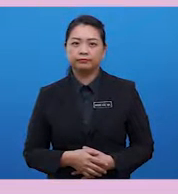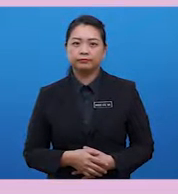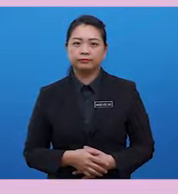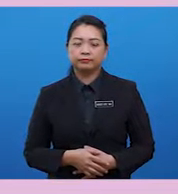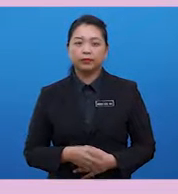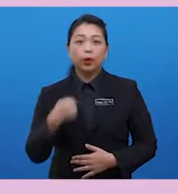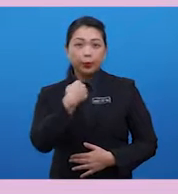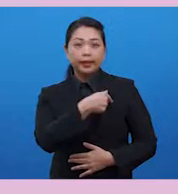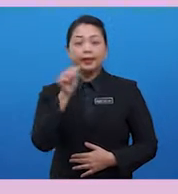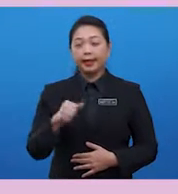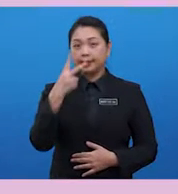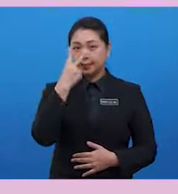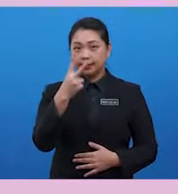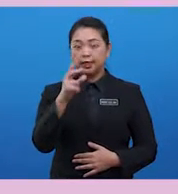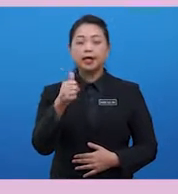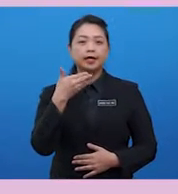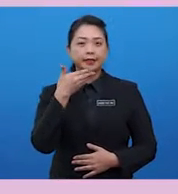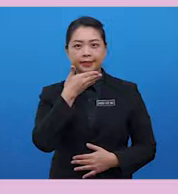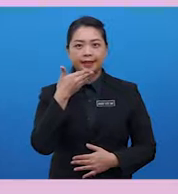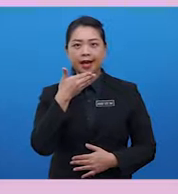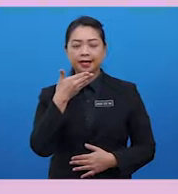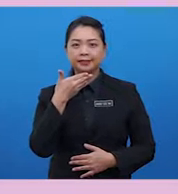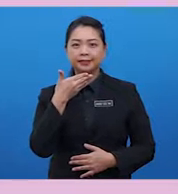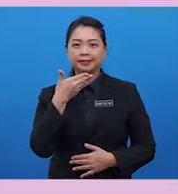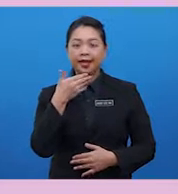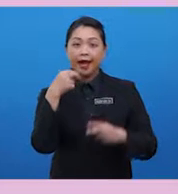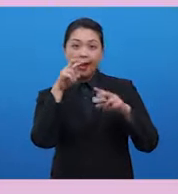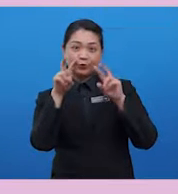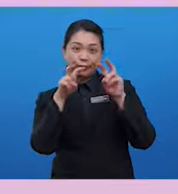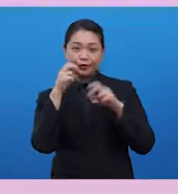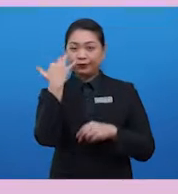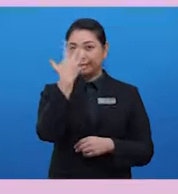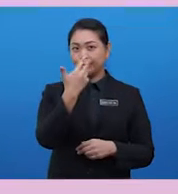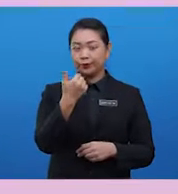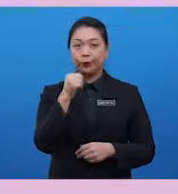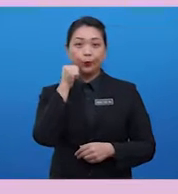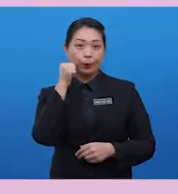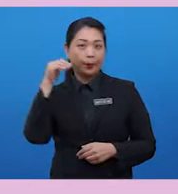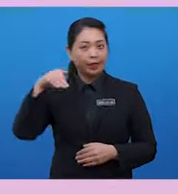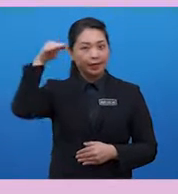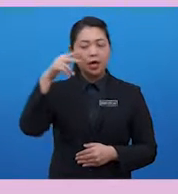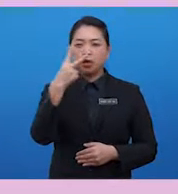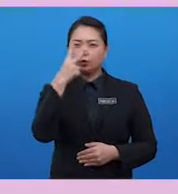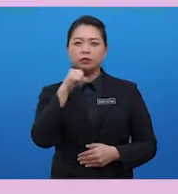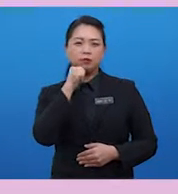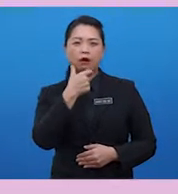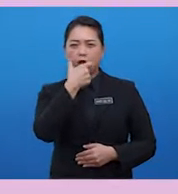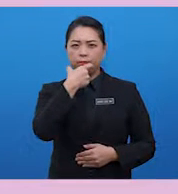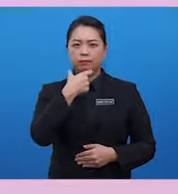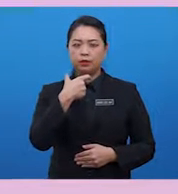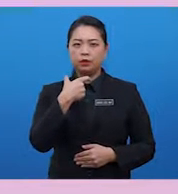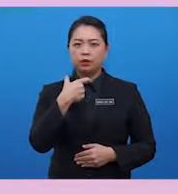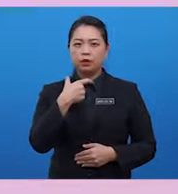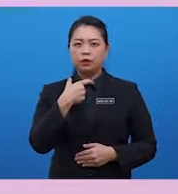We can see a young, attractive woman looking unhappy while holding